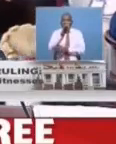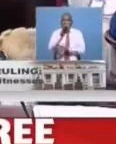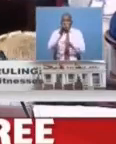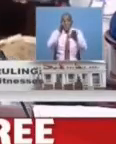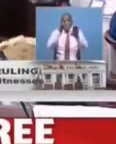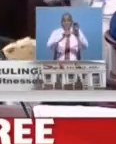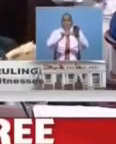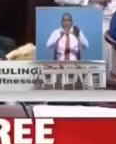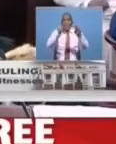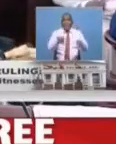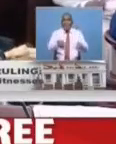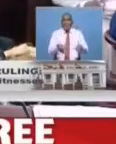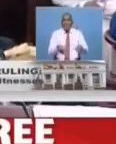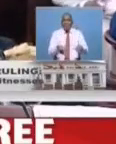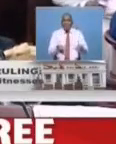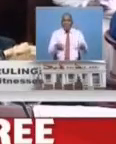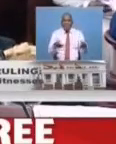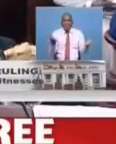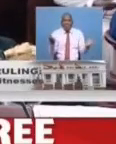respondent,